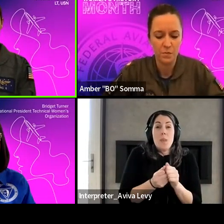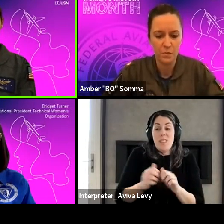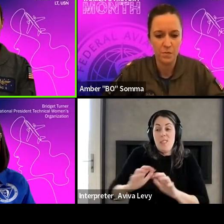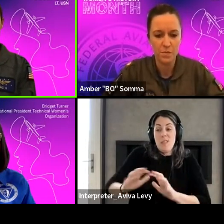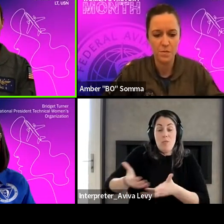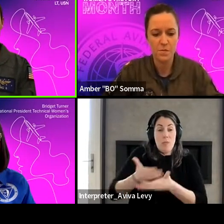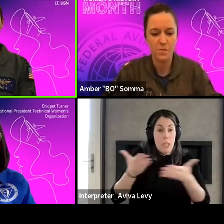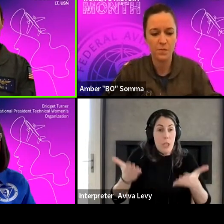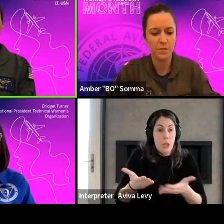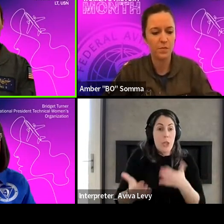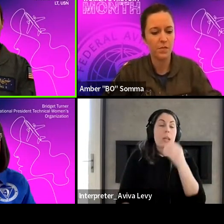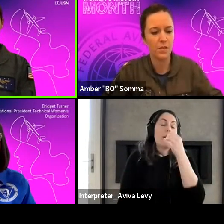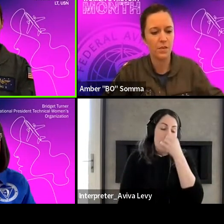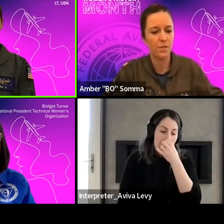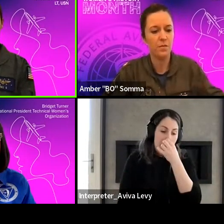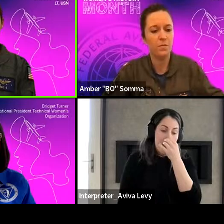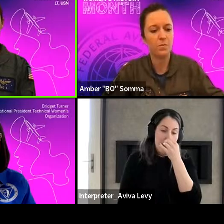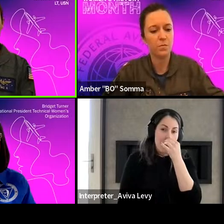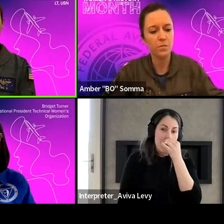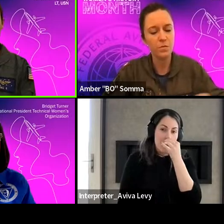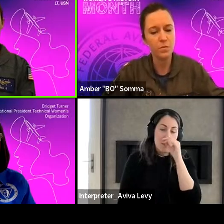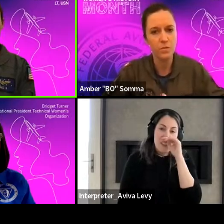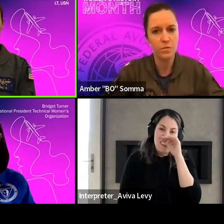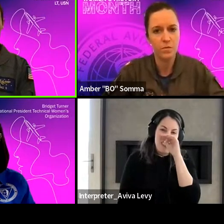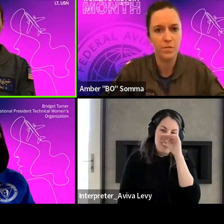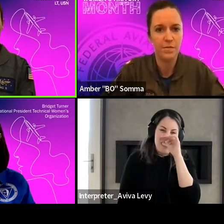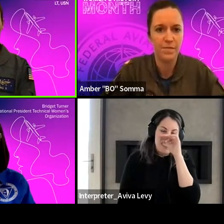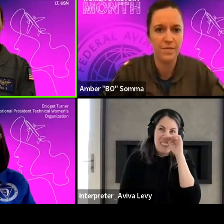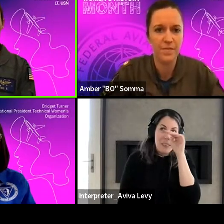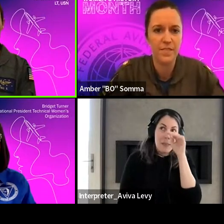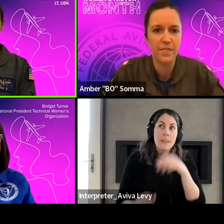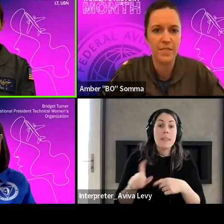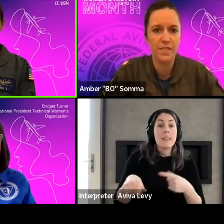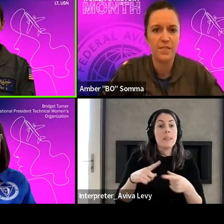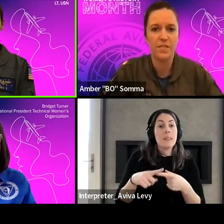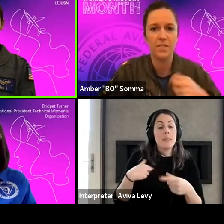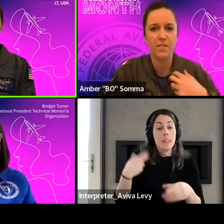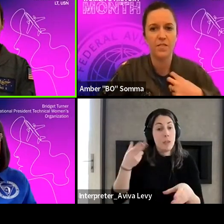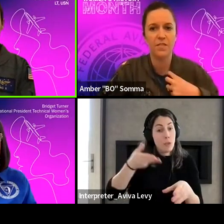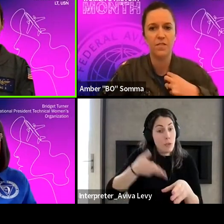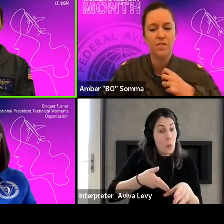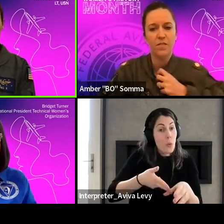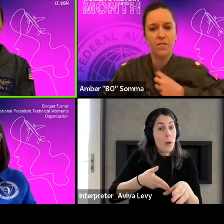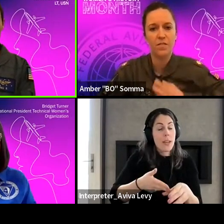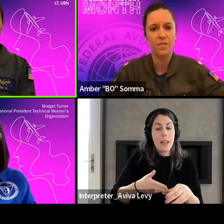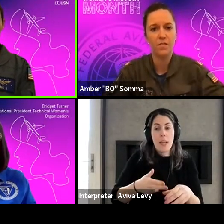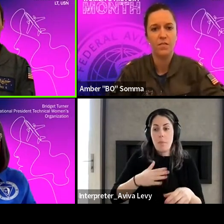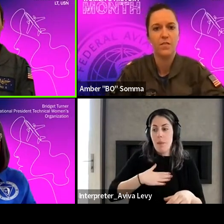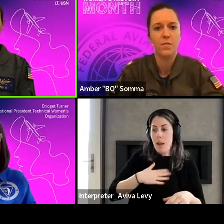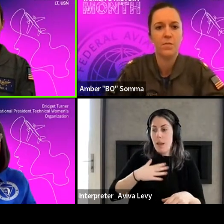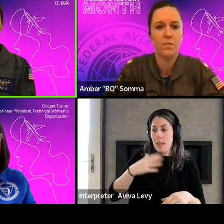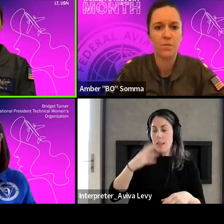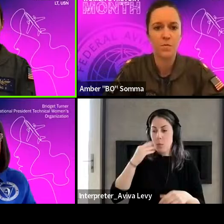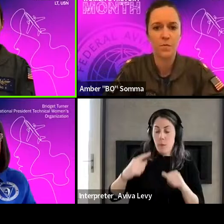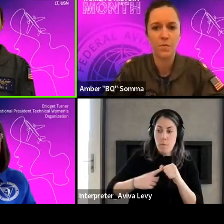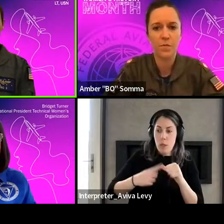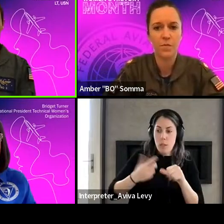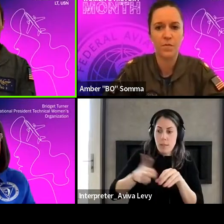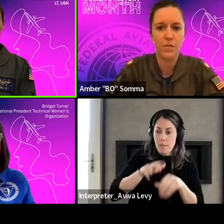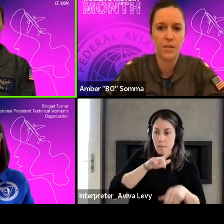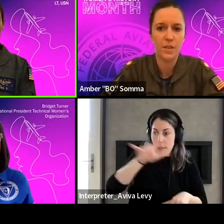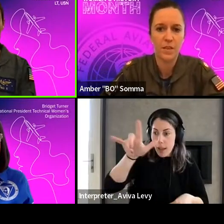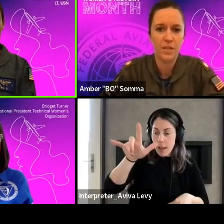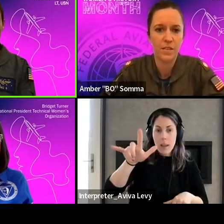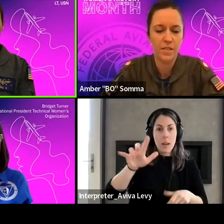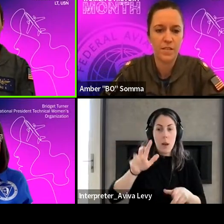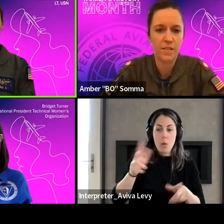here, but coming to this squadron and flying with, like, my very first flight, I flew with our executive officer and